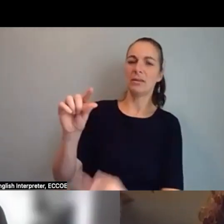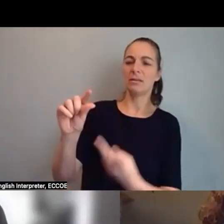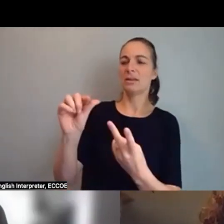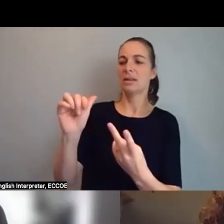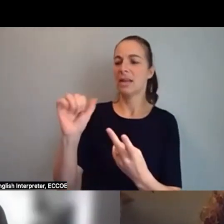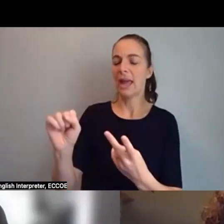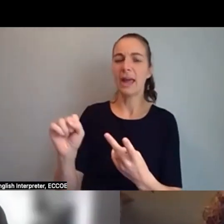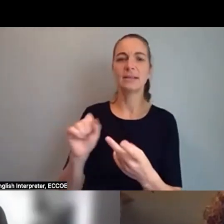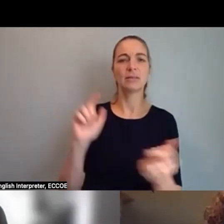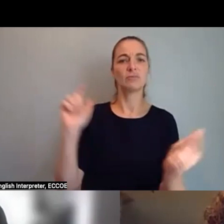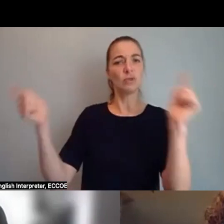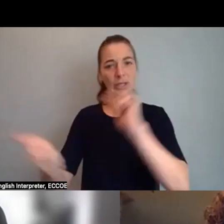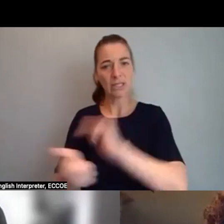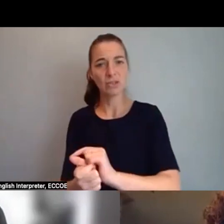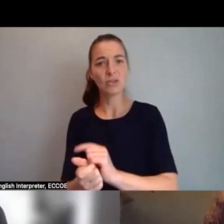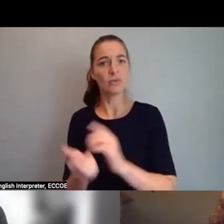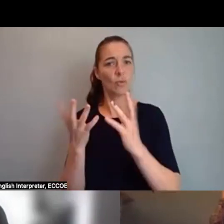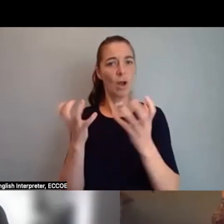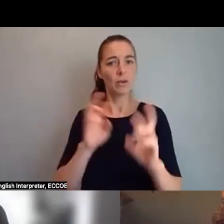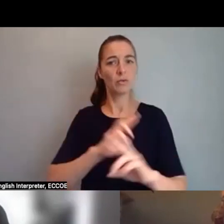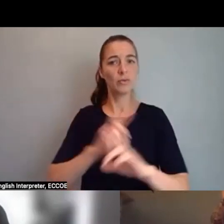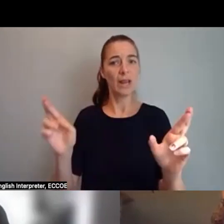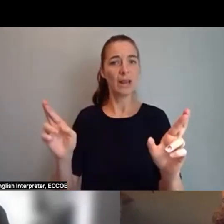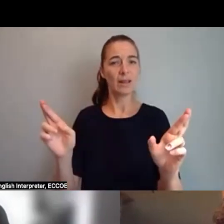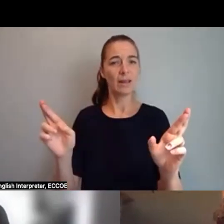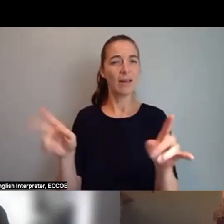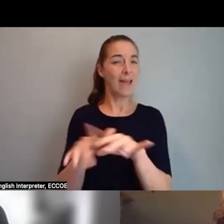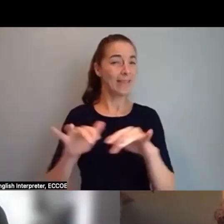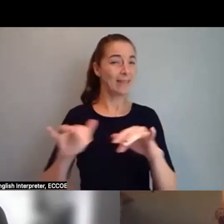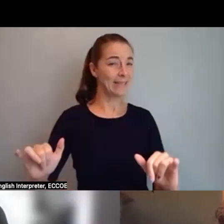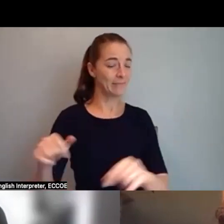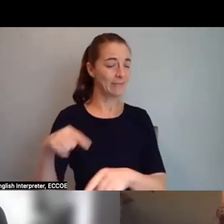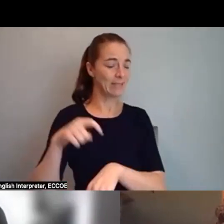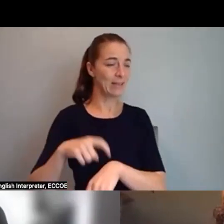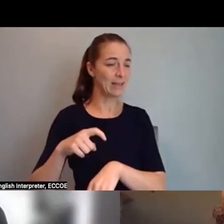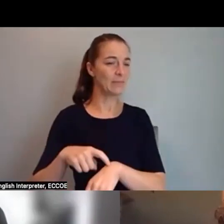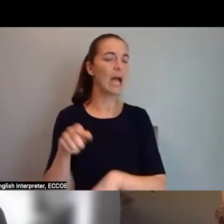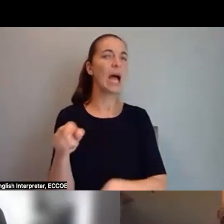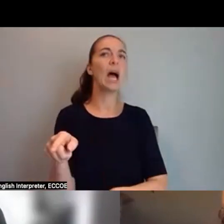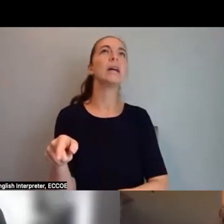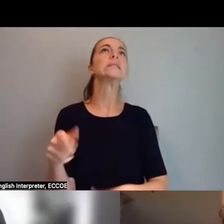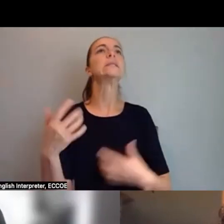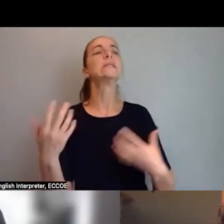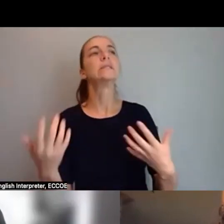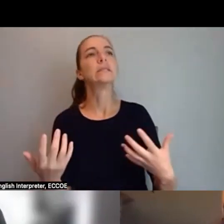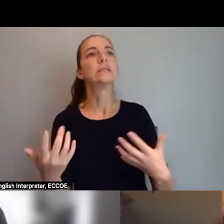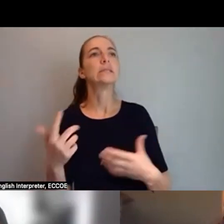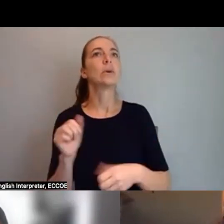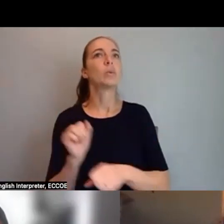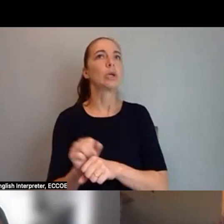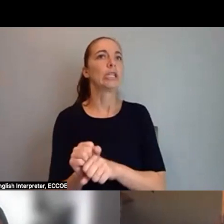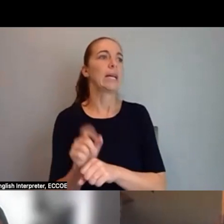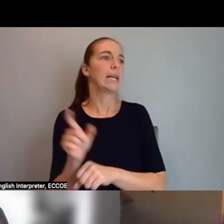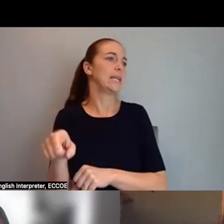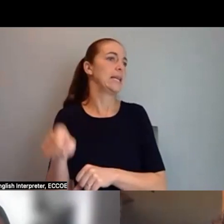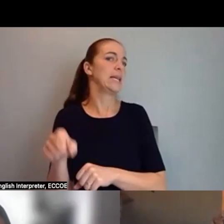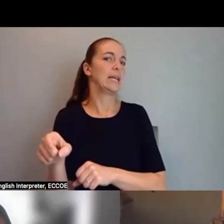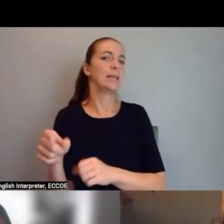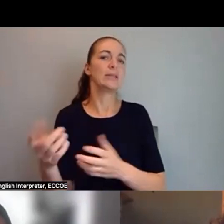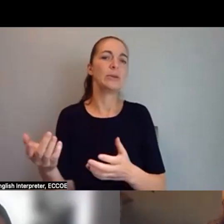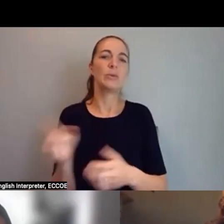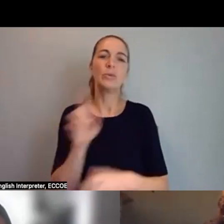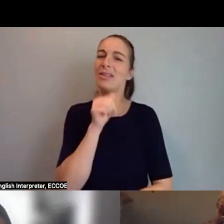yet at the same time, they often are catalyzed, you know, to be against this kind of movement. There's this sort of,